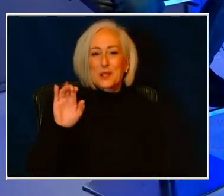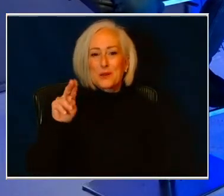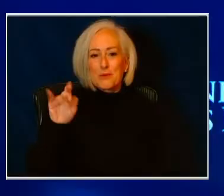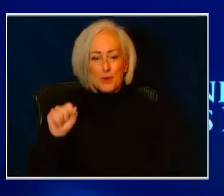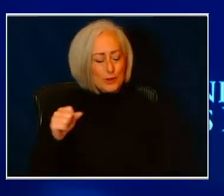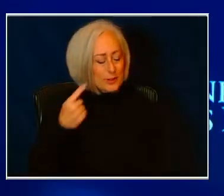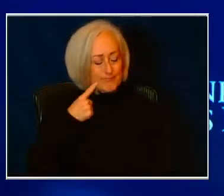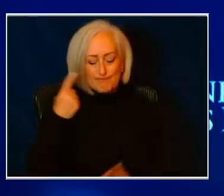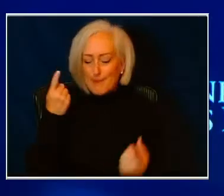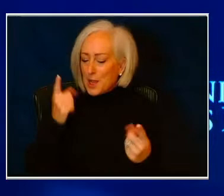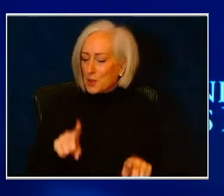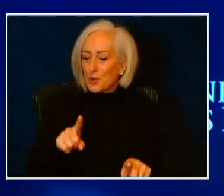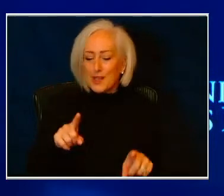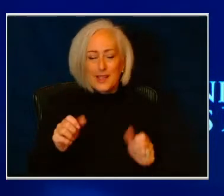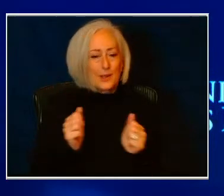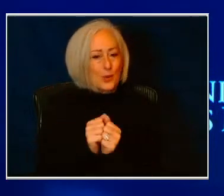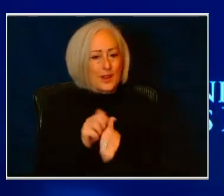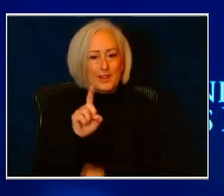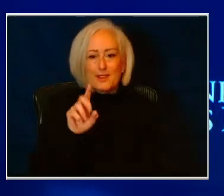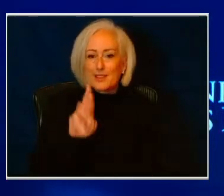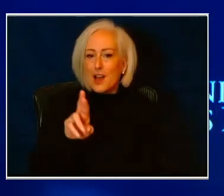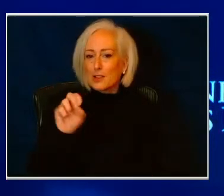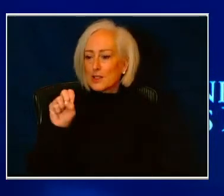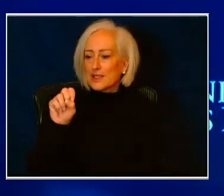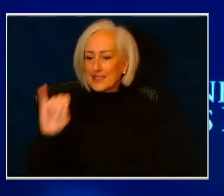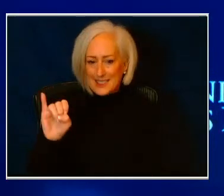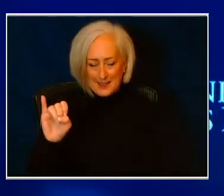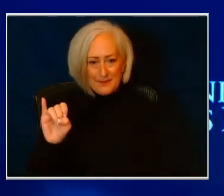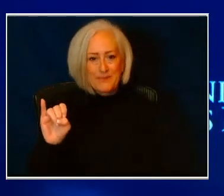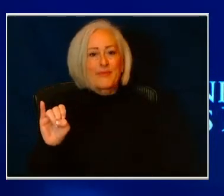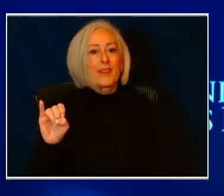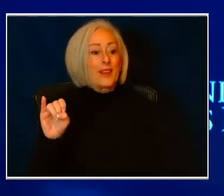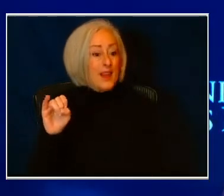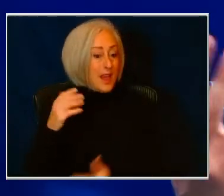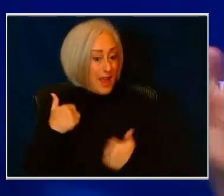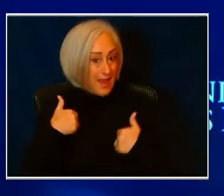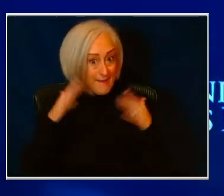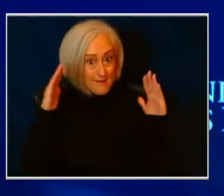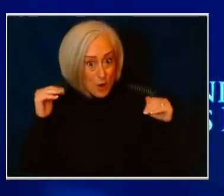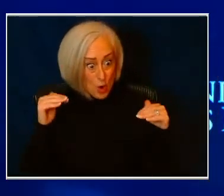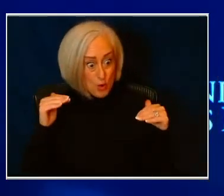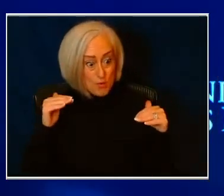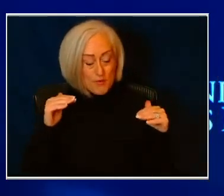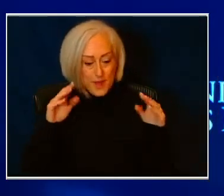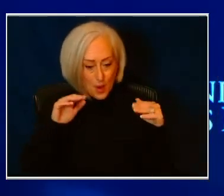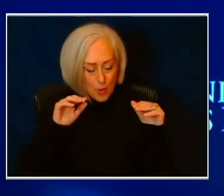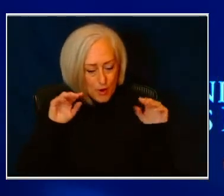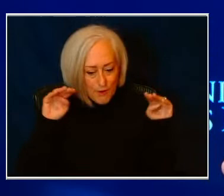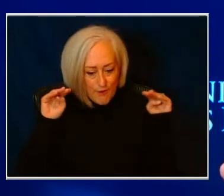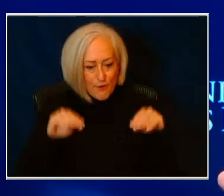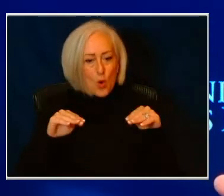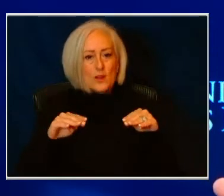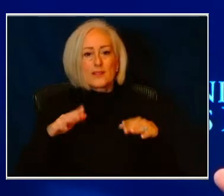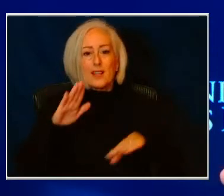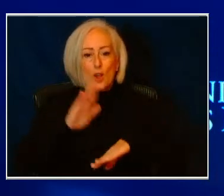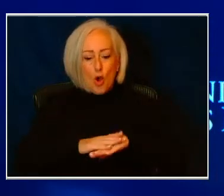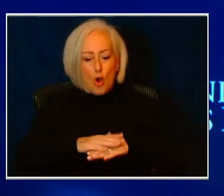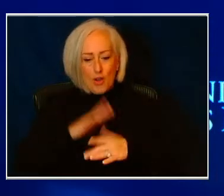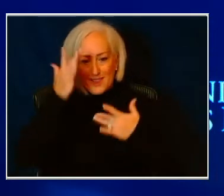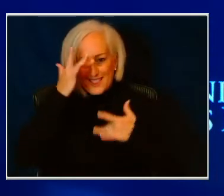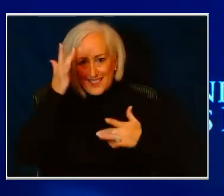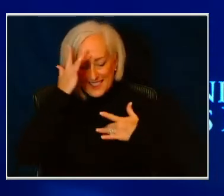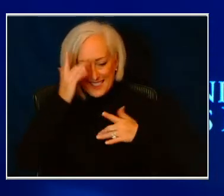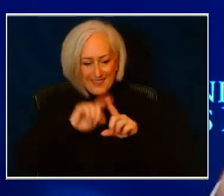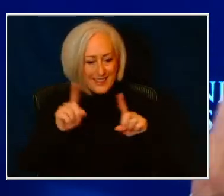C. That what gives me hope and what excites me is that we're going after the disease from so many different angles. And we couldn't have said that 10, 15